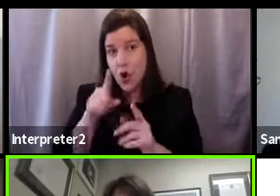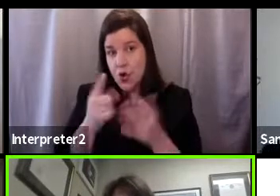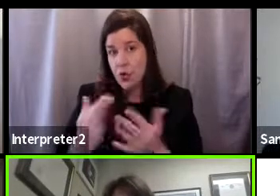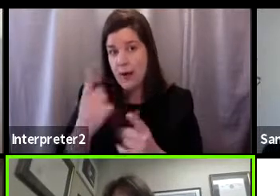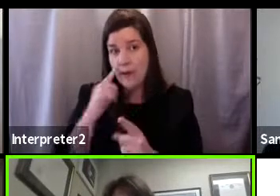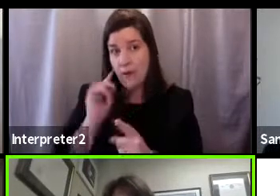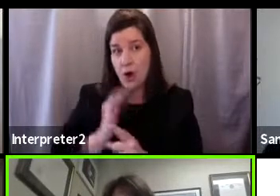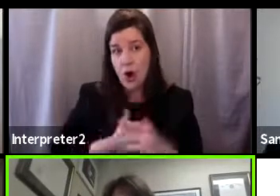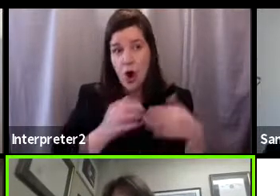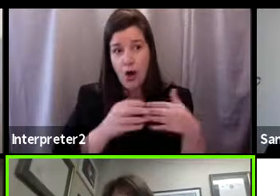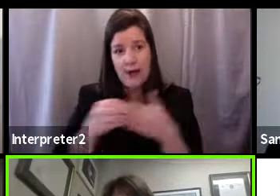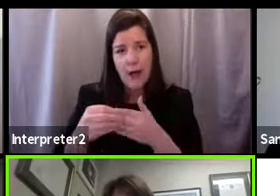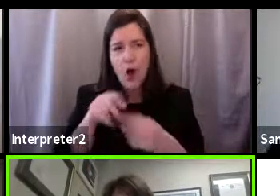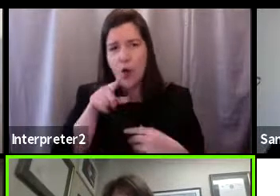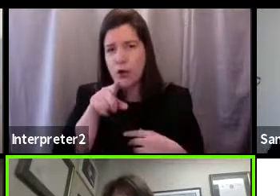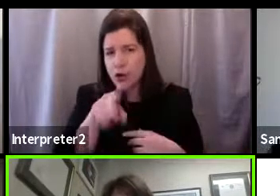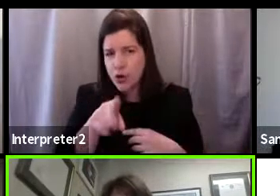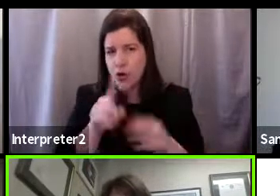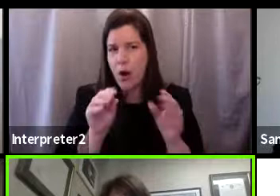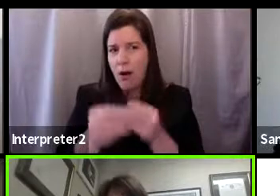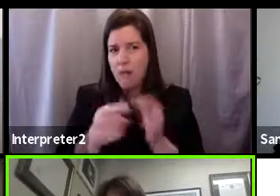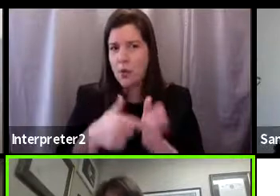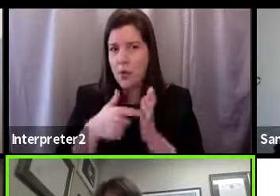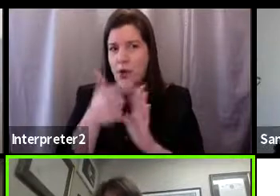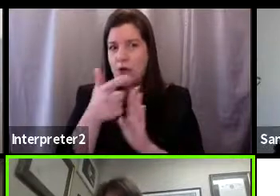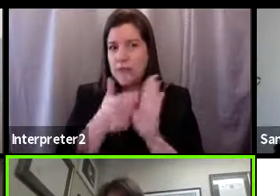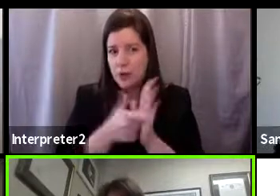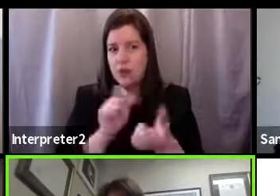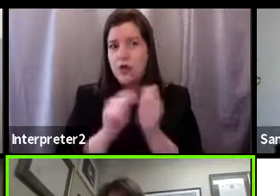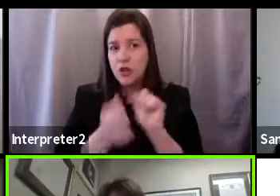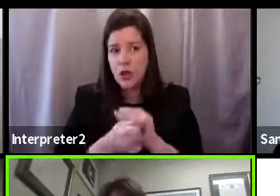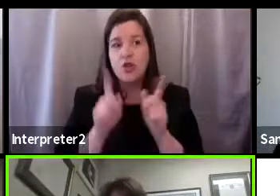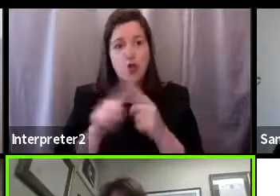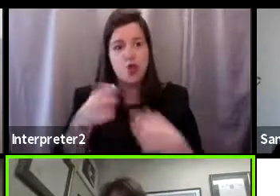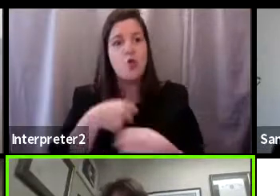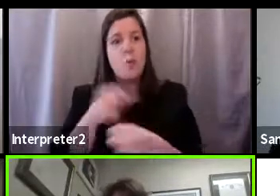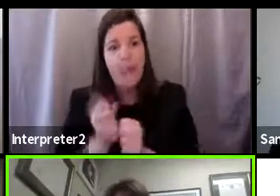need a statutory change to promulgate regulations?